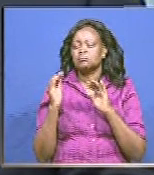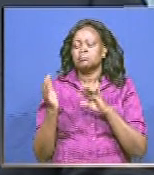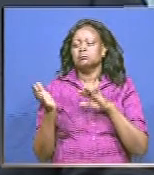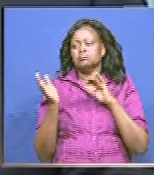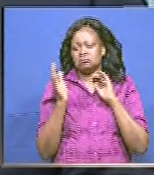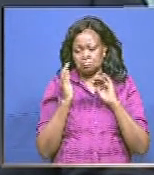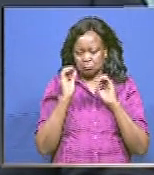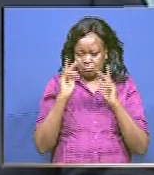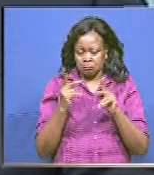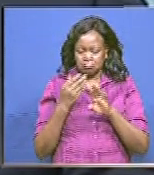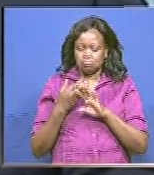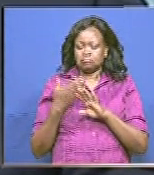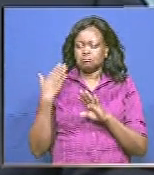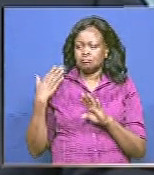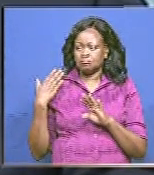at